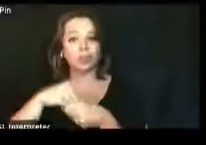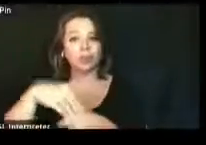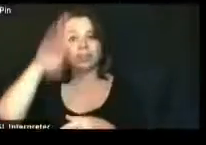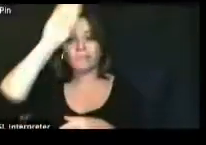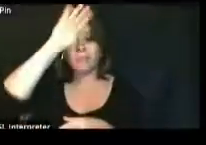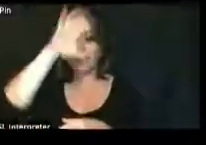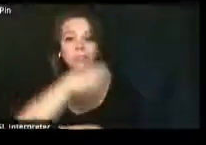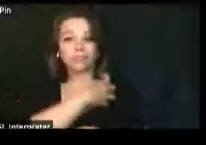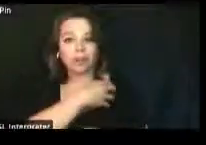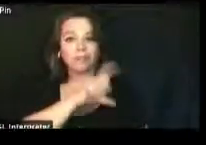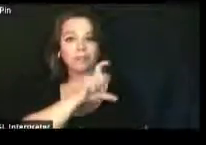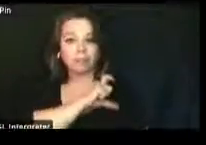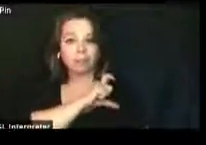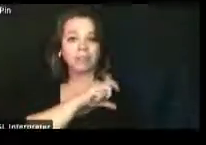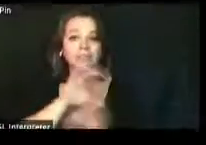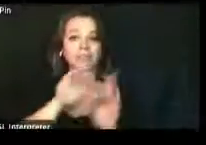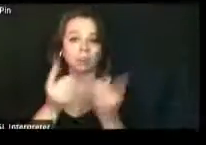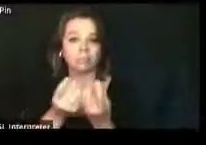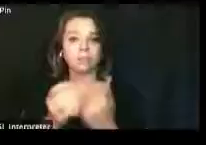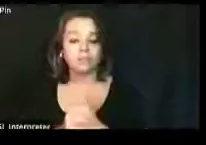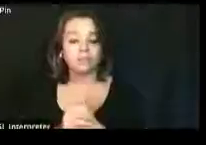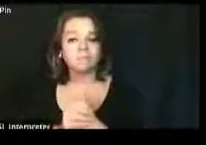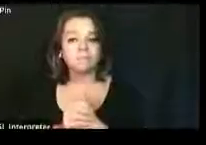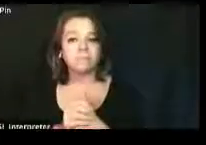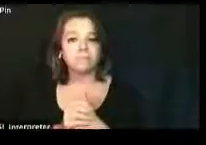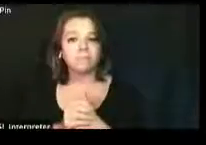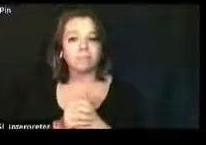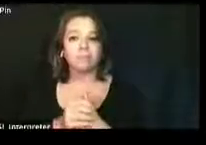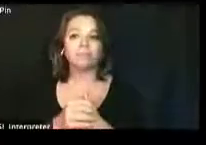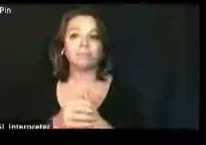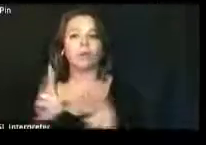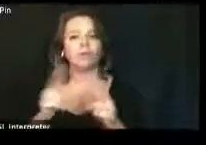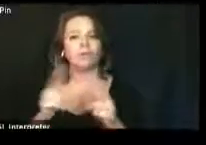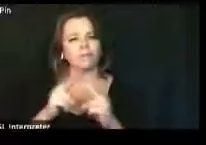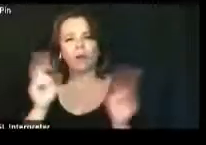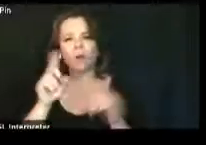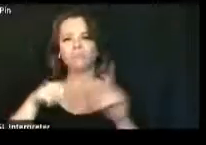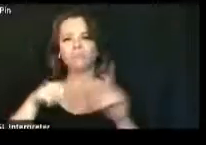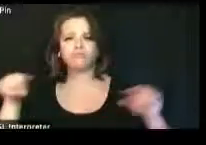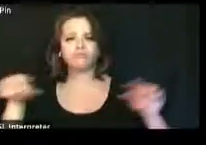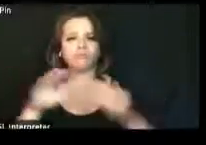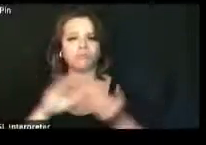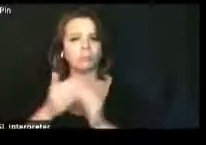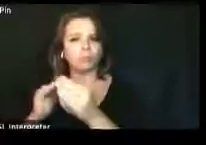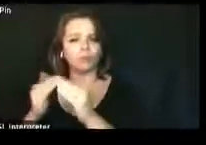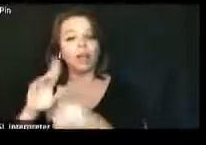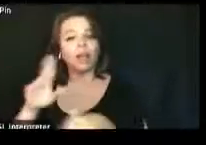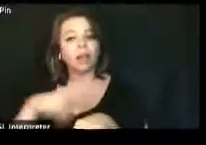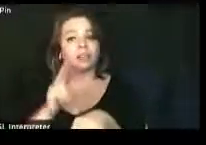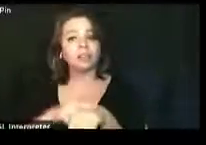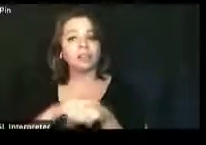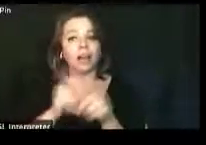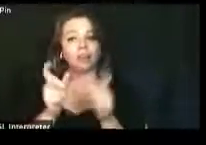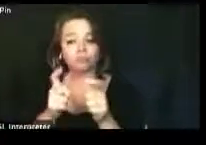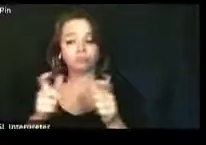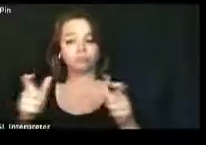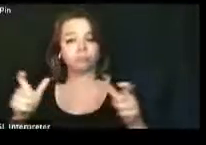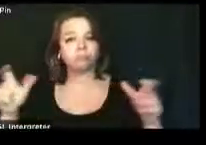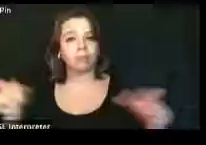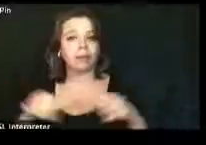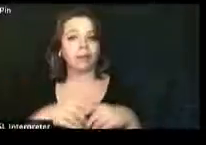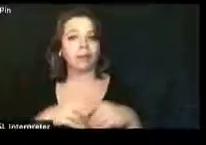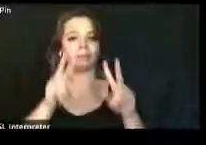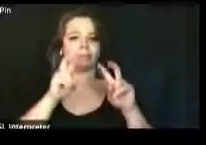police departments. We are a very diverse community, and the natural progression of expanding based on the numbers